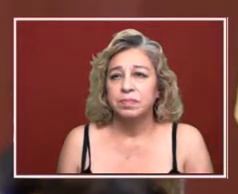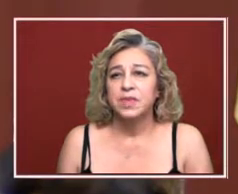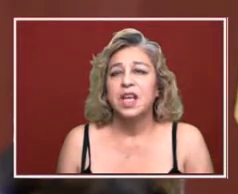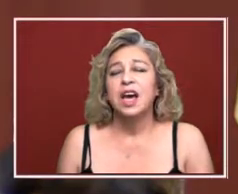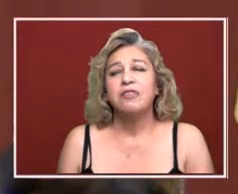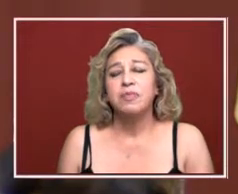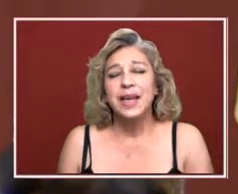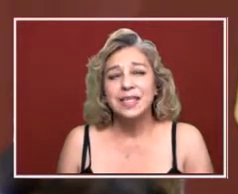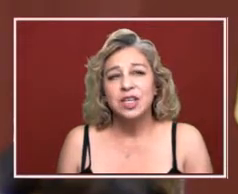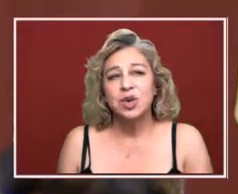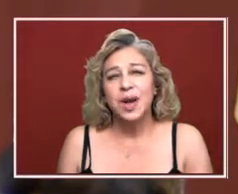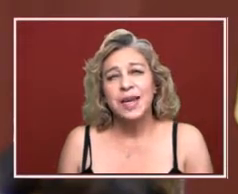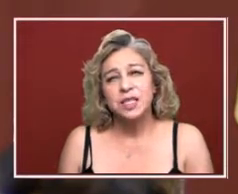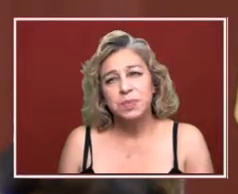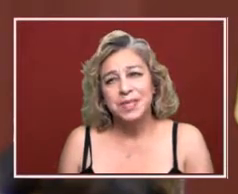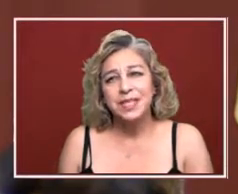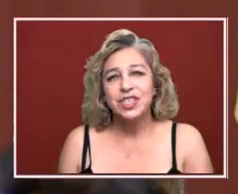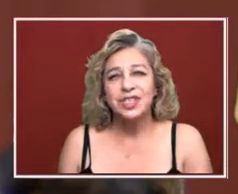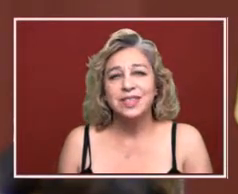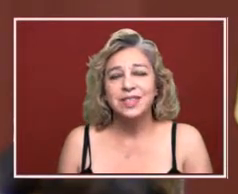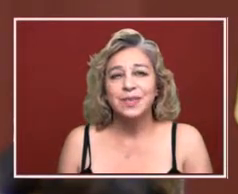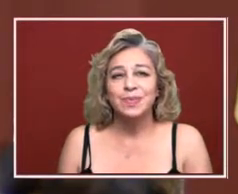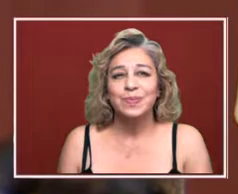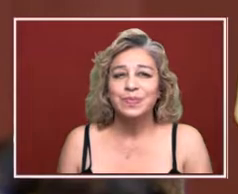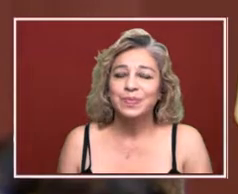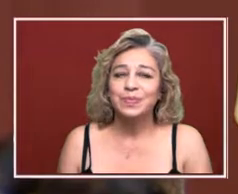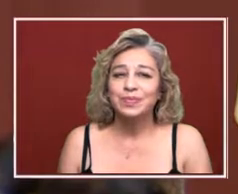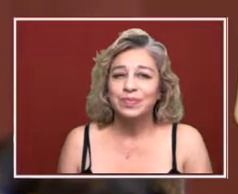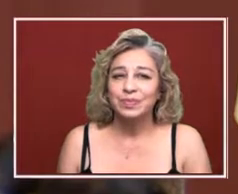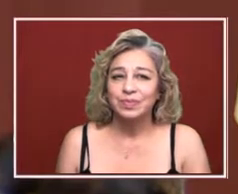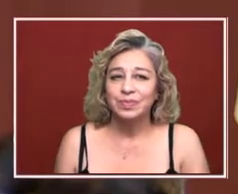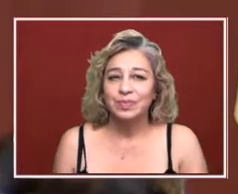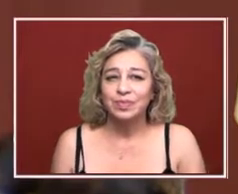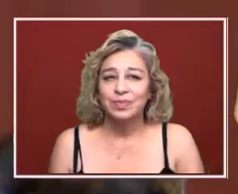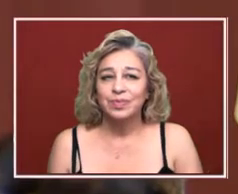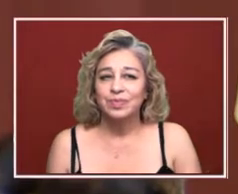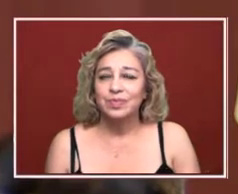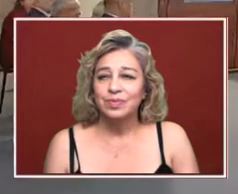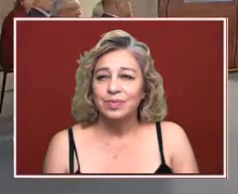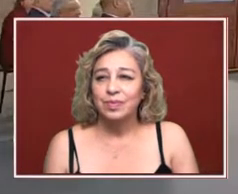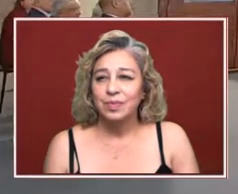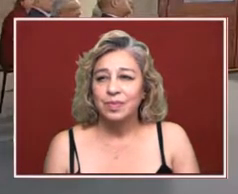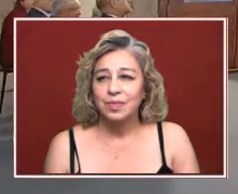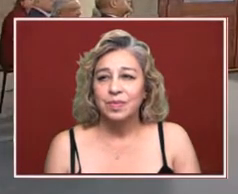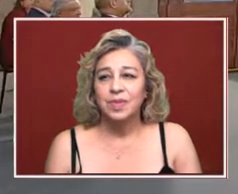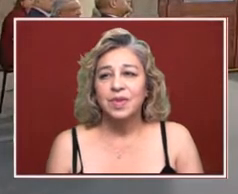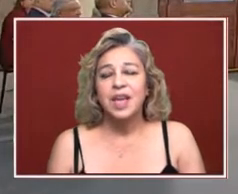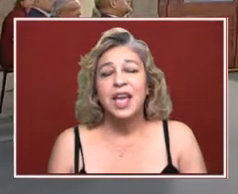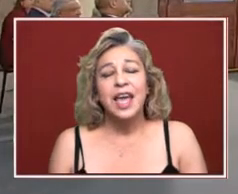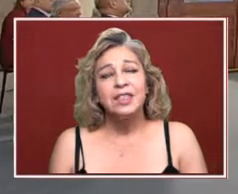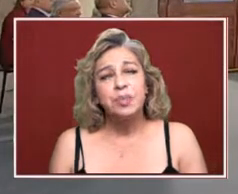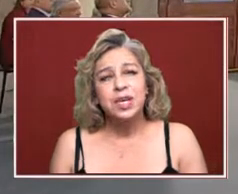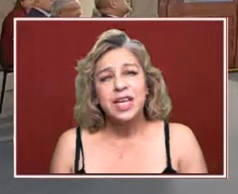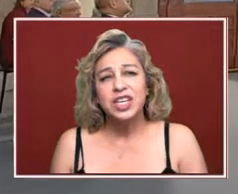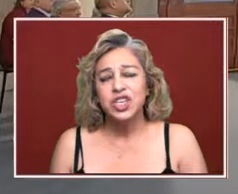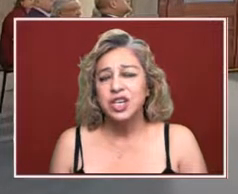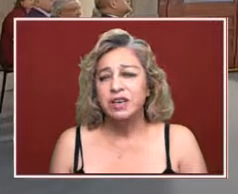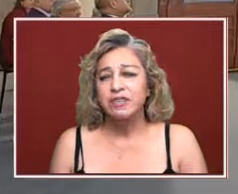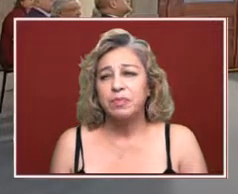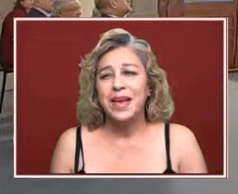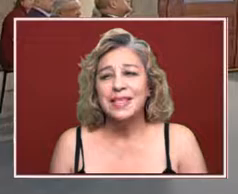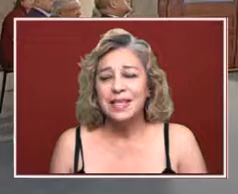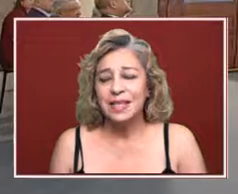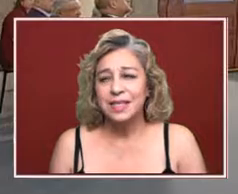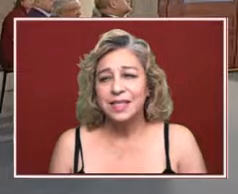posiciones. Of Mexico and its positions. Y la protección de las y los mexicanos en todo el mundo. And the protection